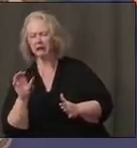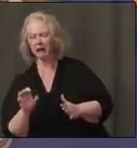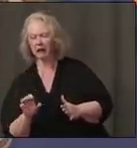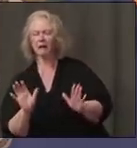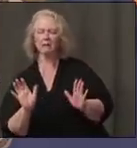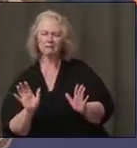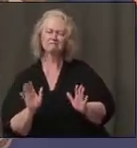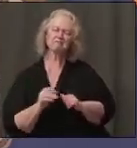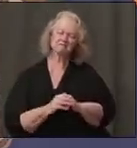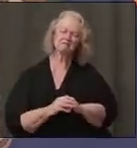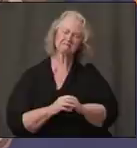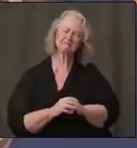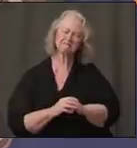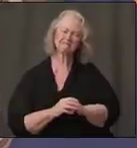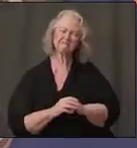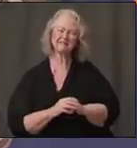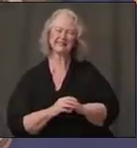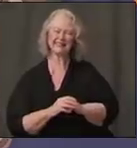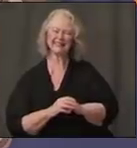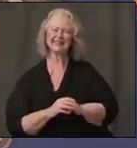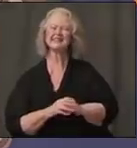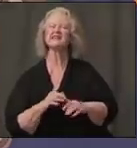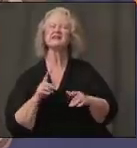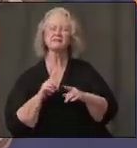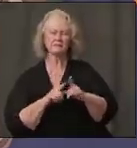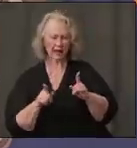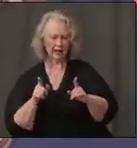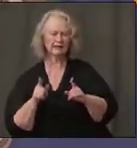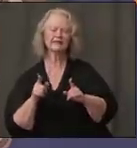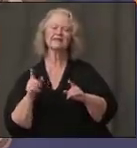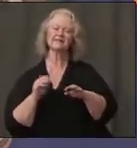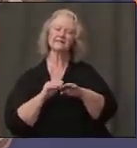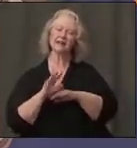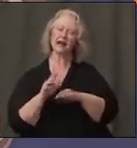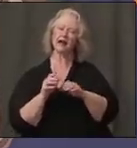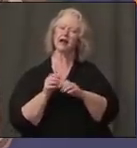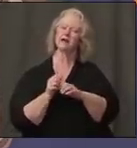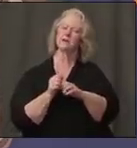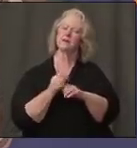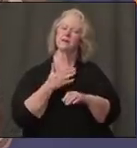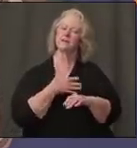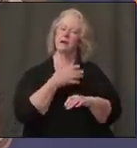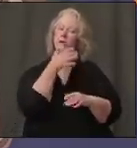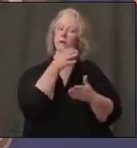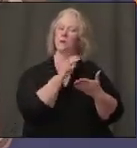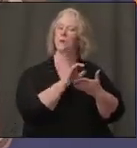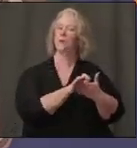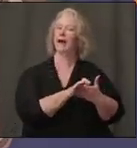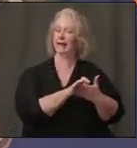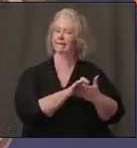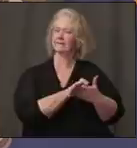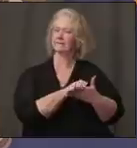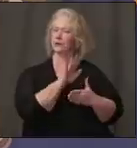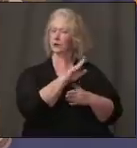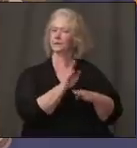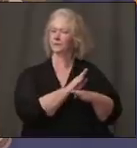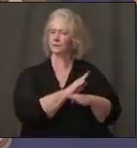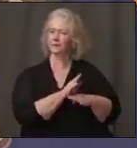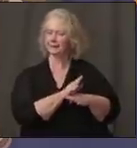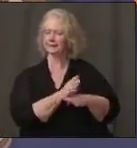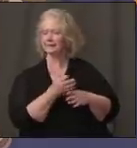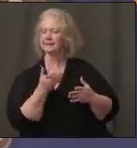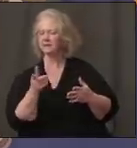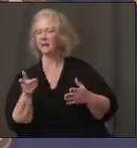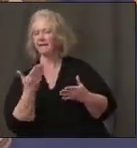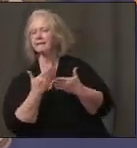But and has been an advisor to my wife's firm, which is in Connecticut. So there's a Connecticut link. But more